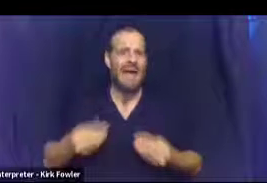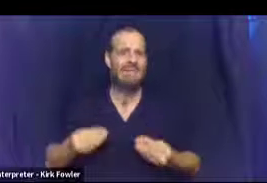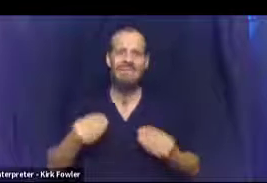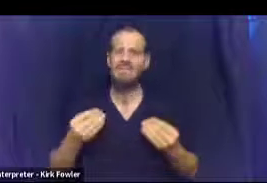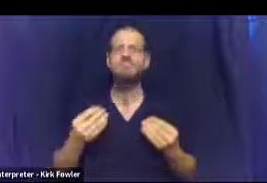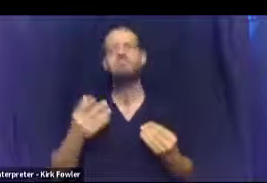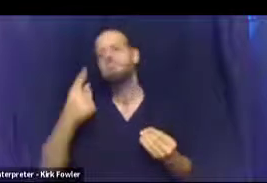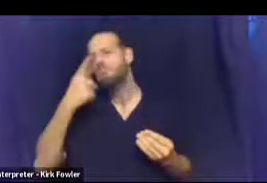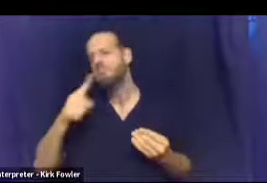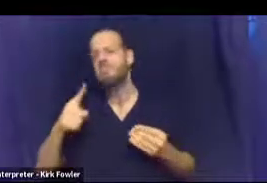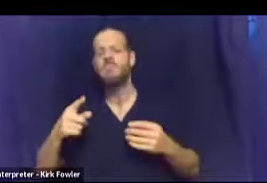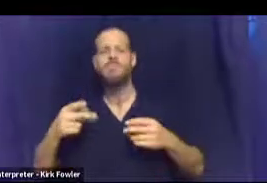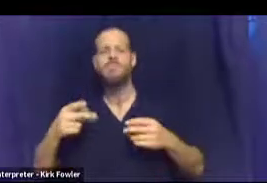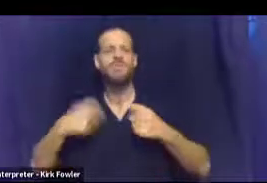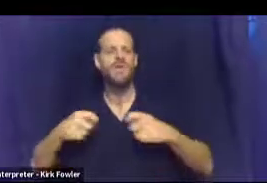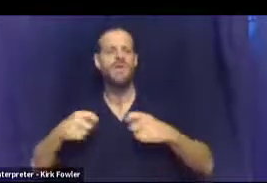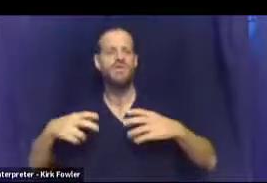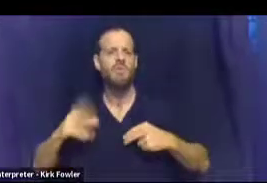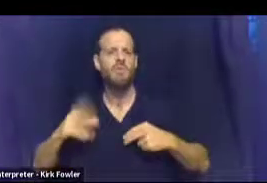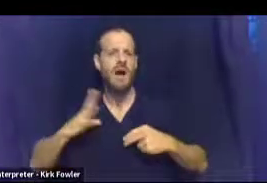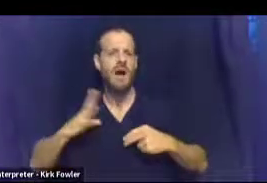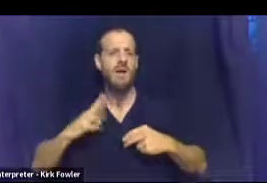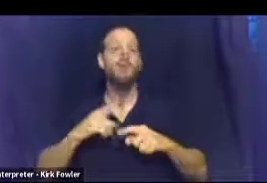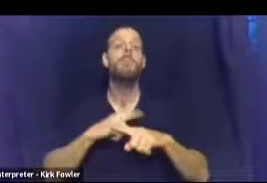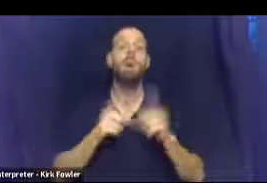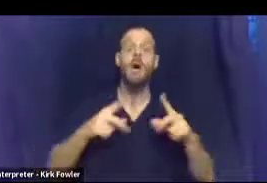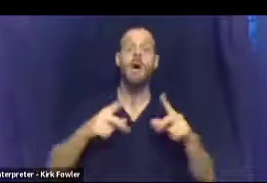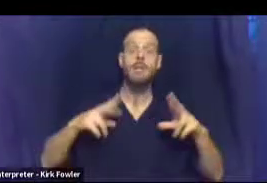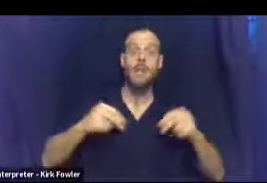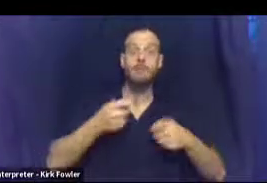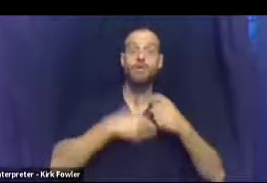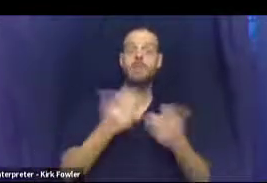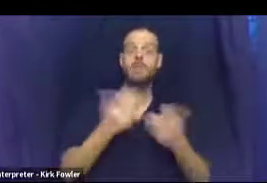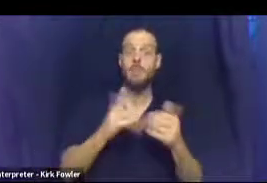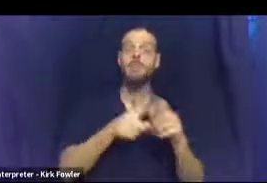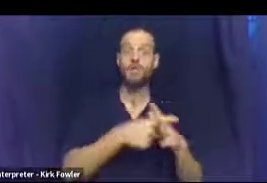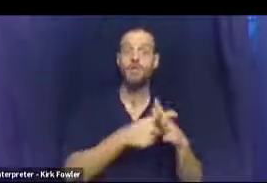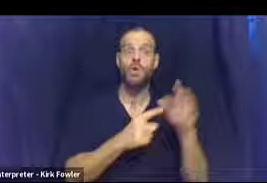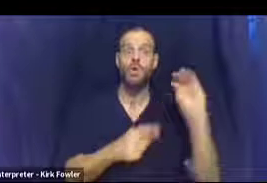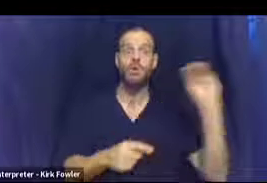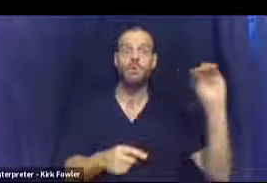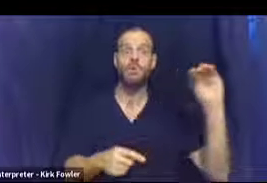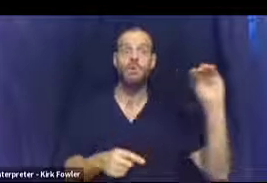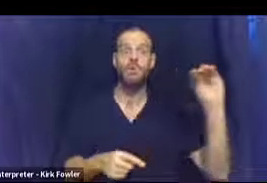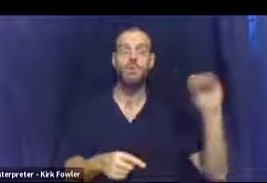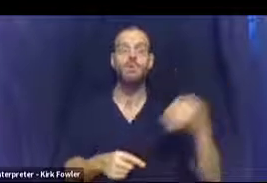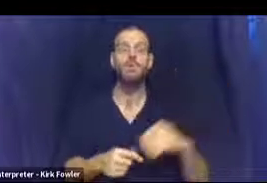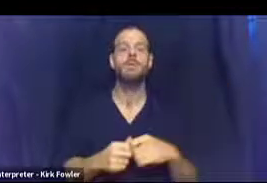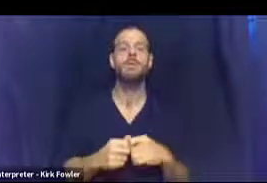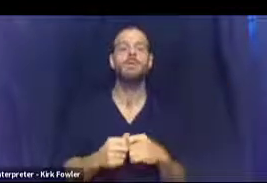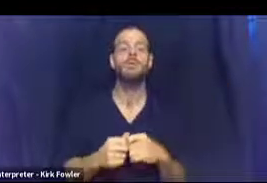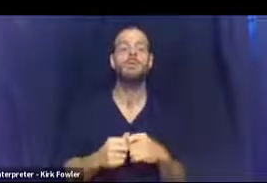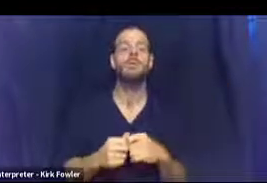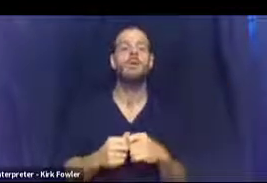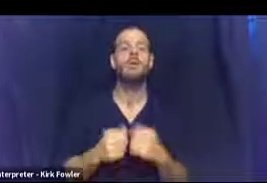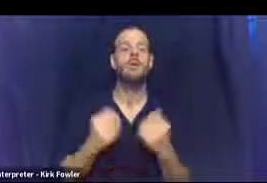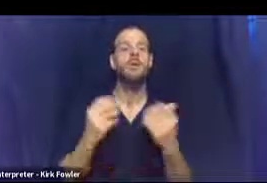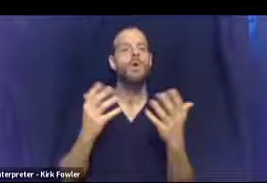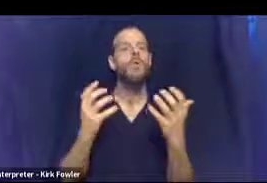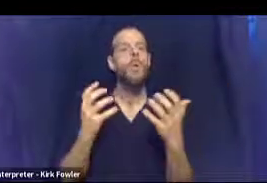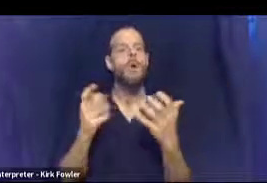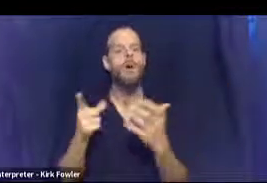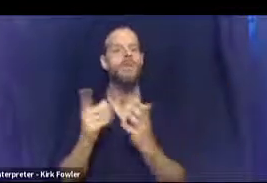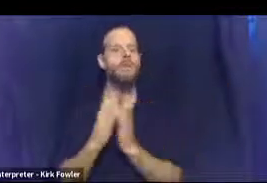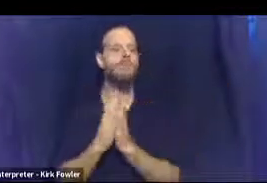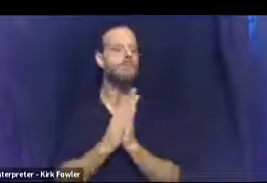soiled. You may start with diapering and changing because you want to make sure that, again, they're going to be motivated by